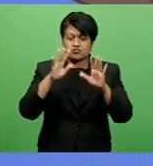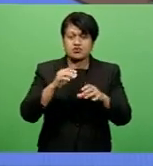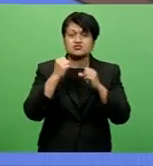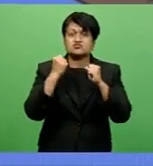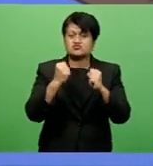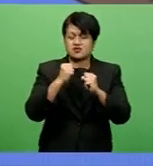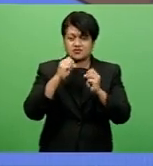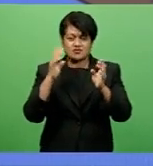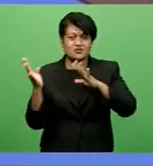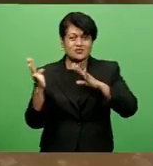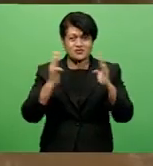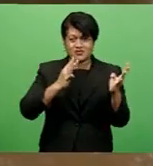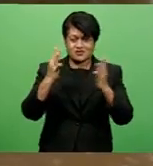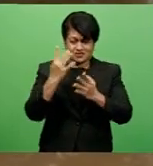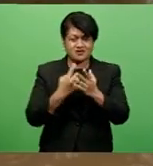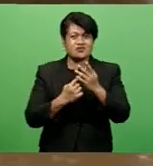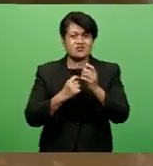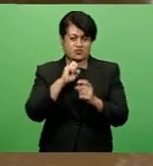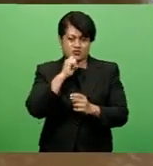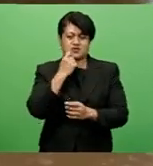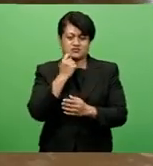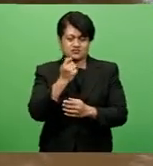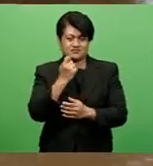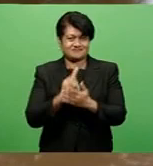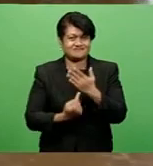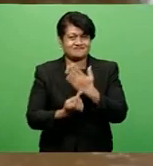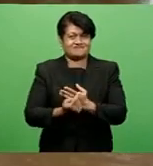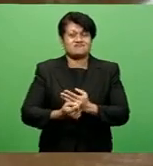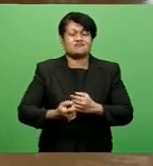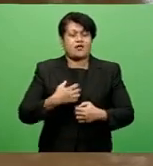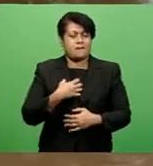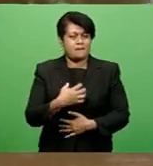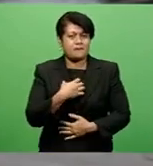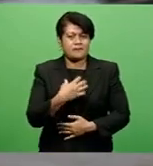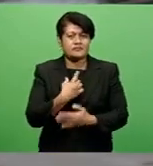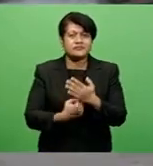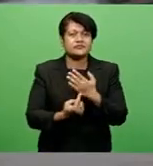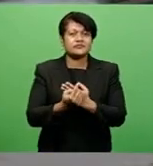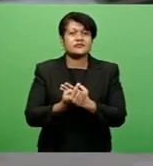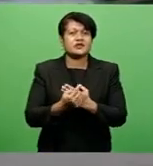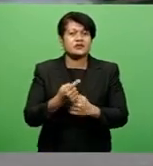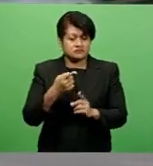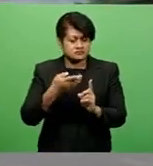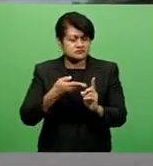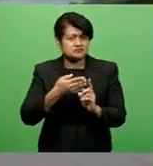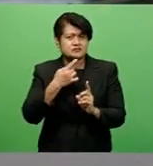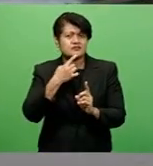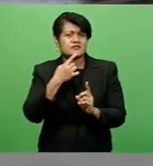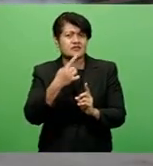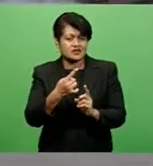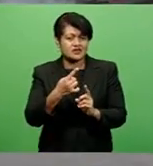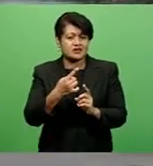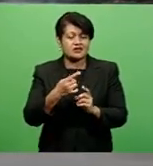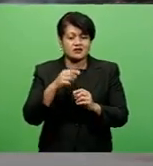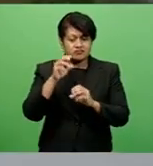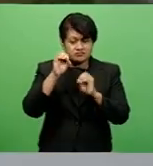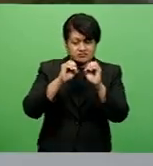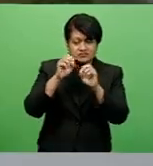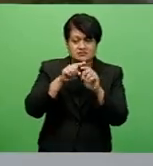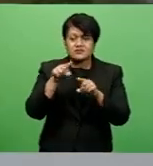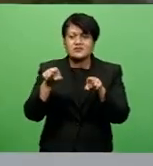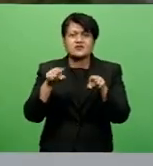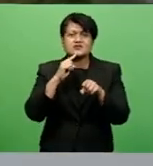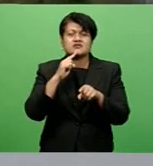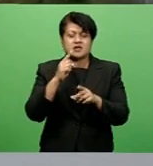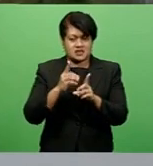as we head into the weekend. Acting Director Fiji Meteorological Services Terry Atalifo says they still anticipate TD05F